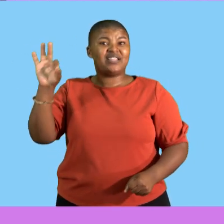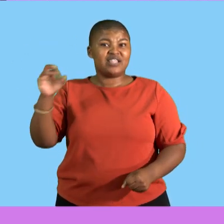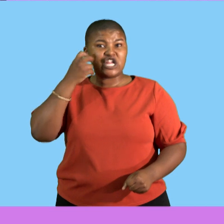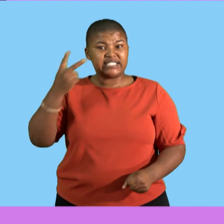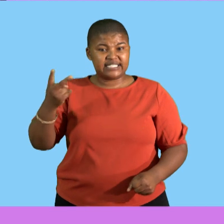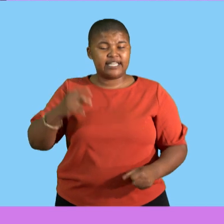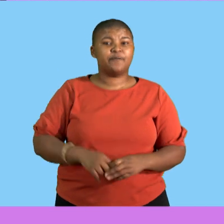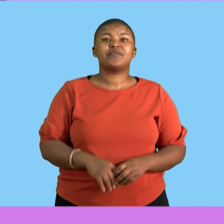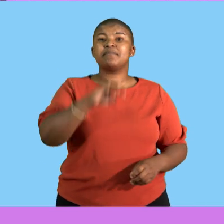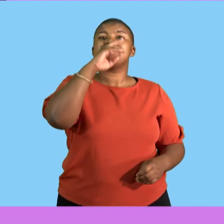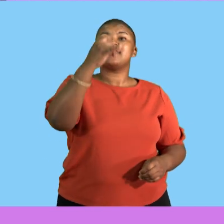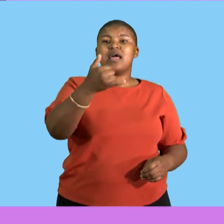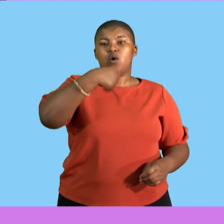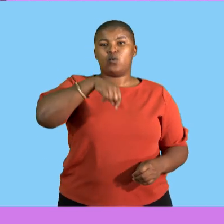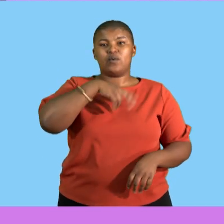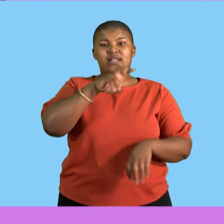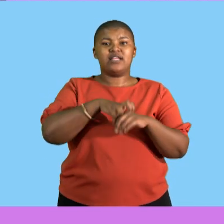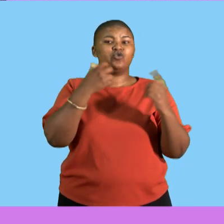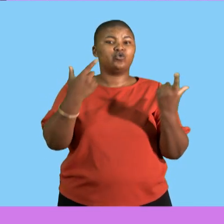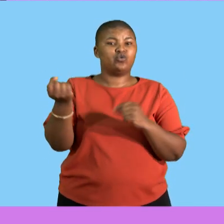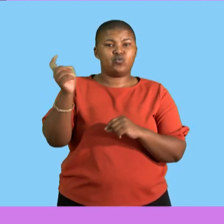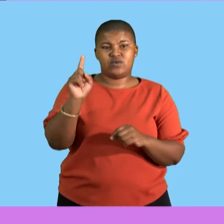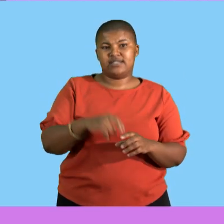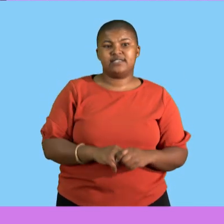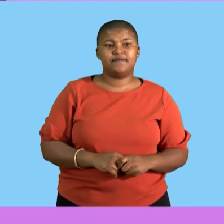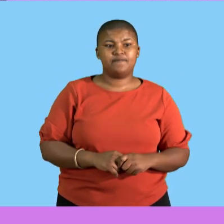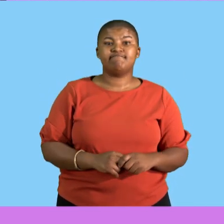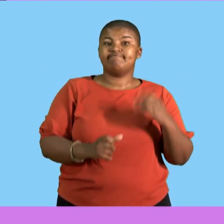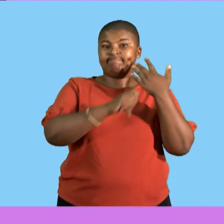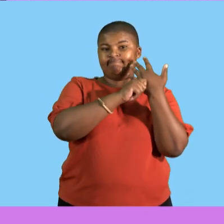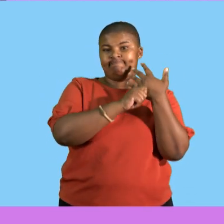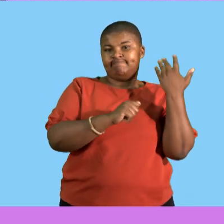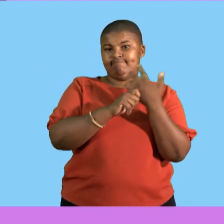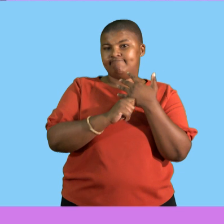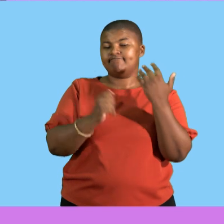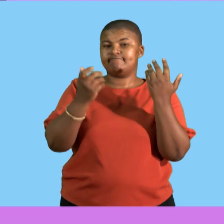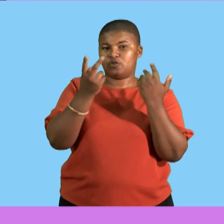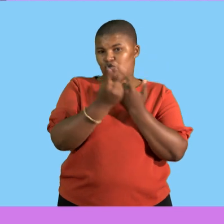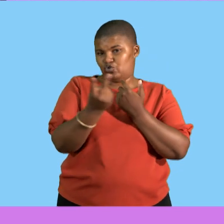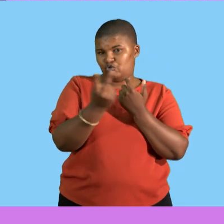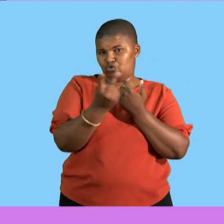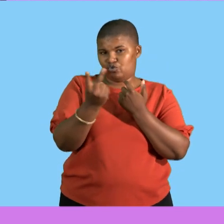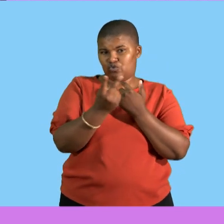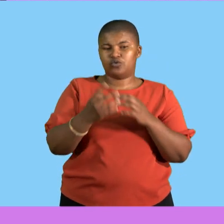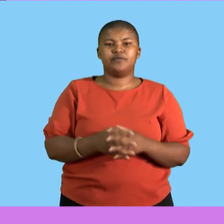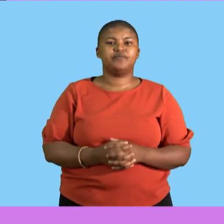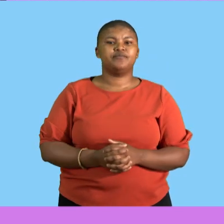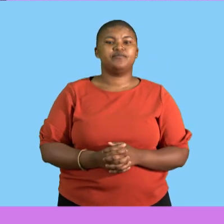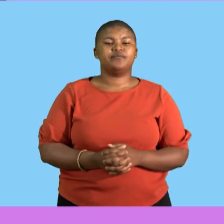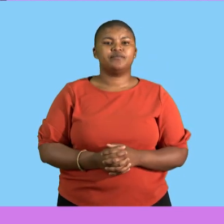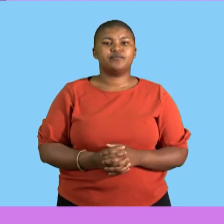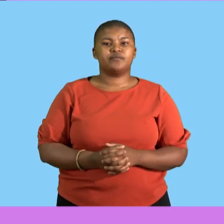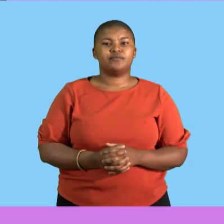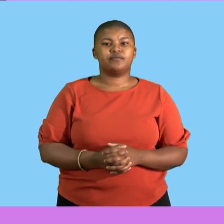1,887.33. So we simply need to go and deduct those two from